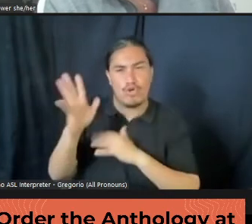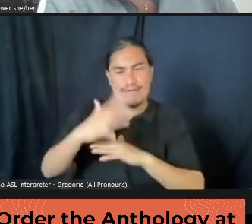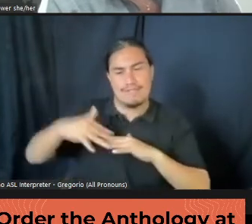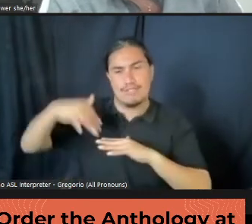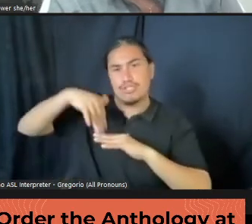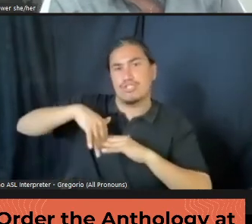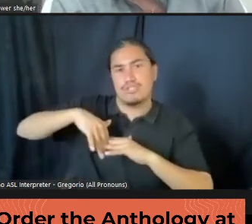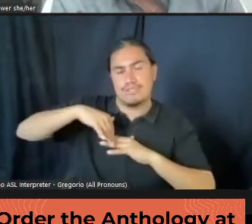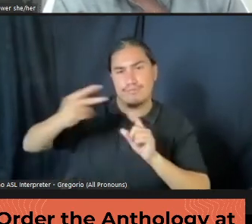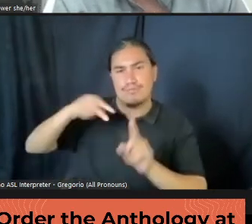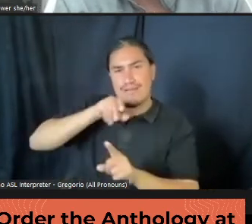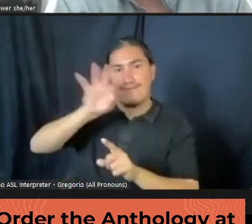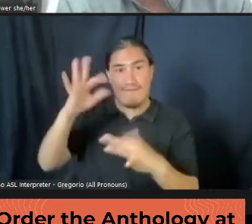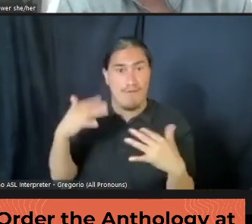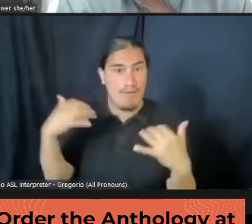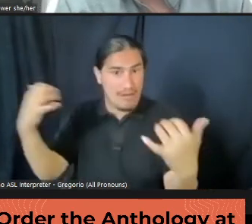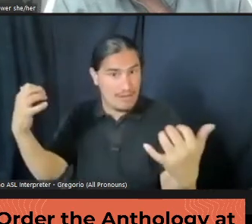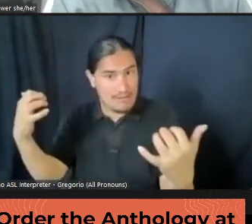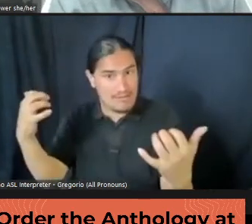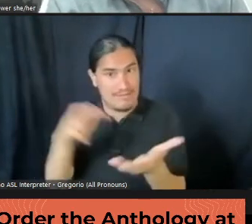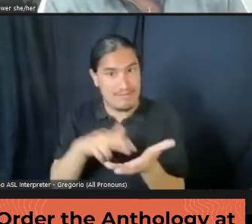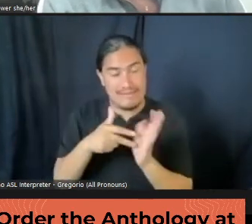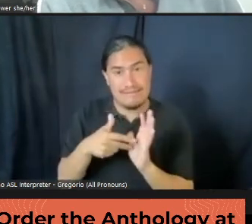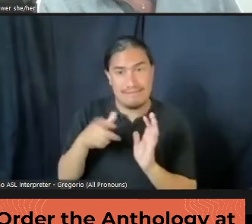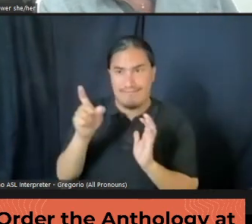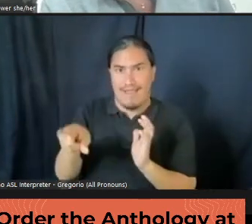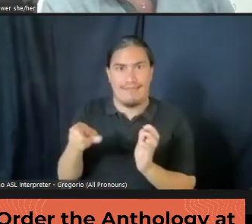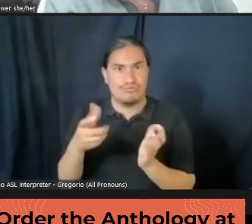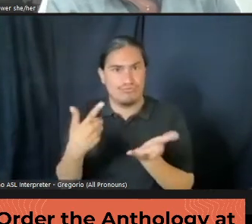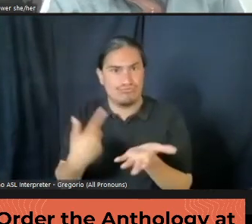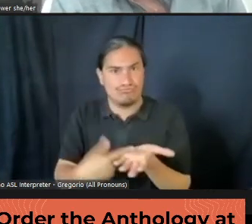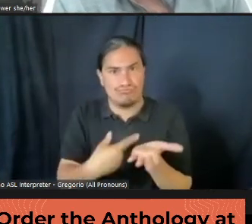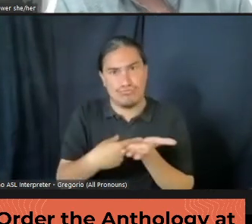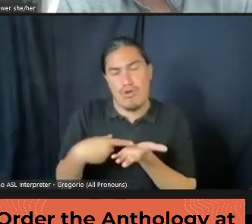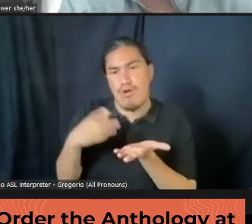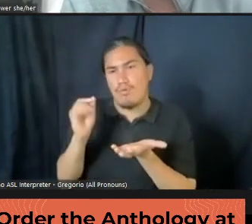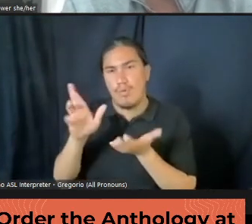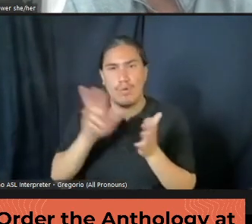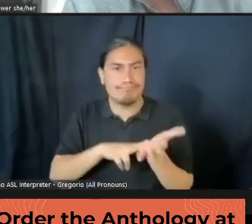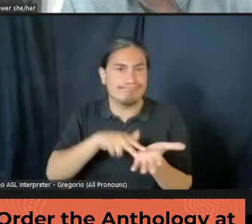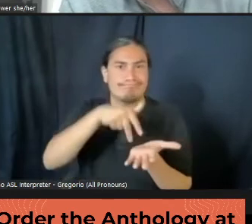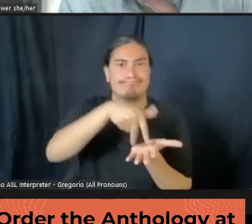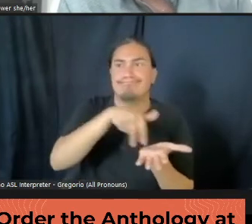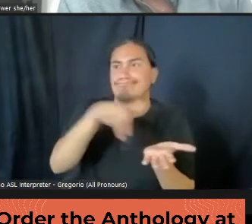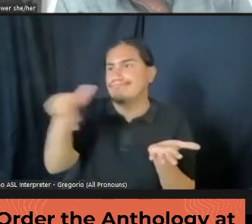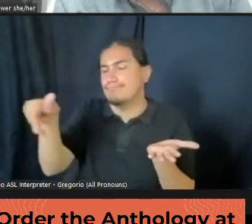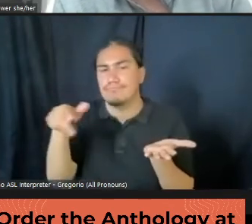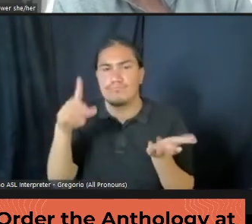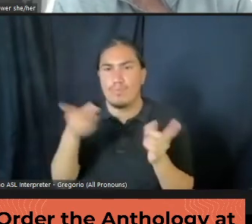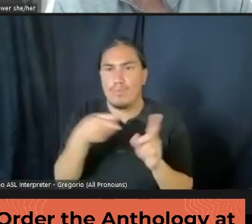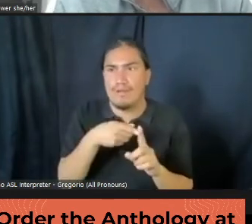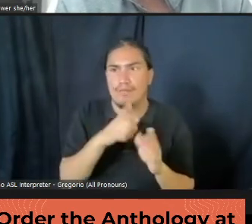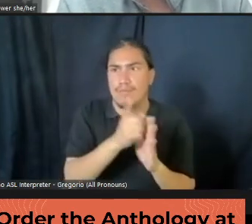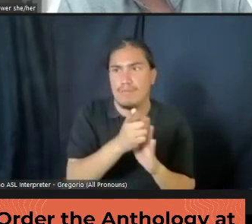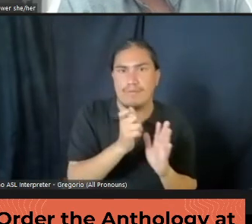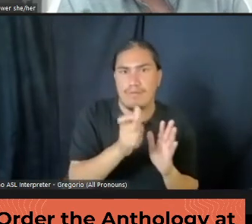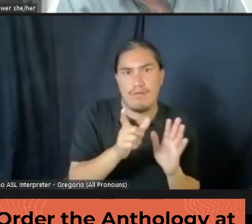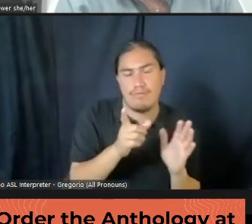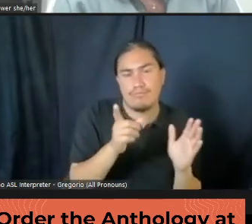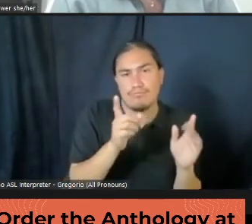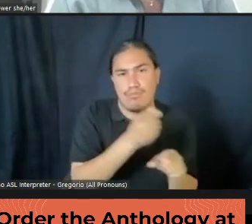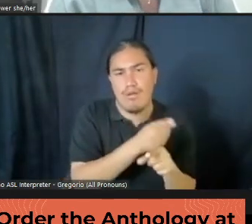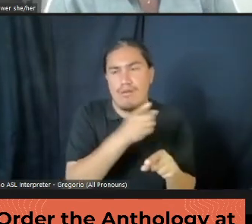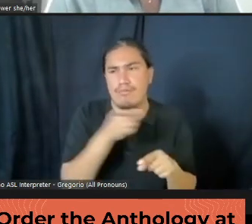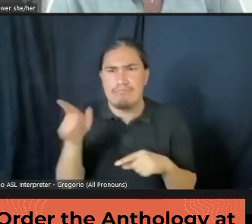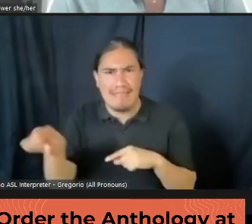is one that like has got to talk sometimes and gets up at moments that aren't prescribed and has opinions,